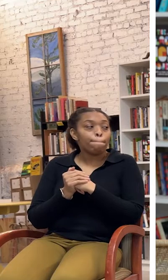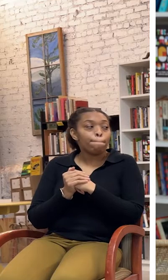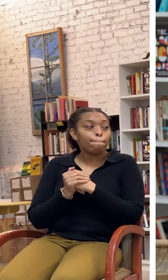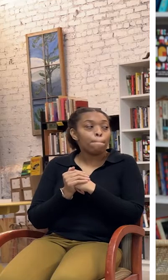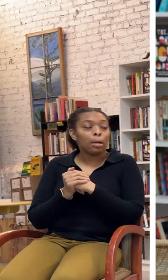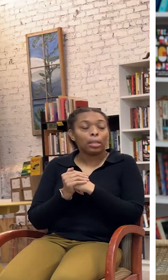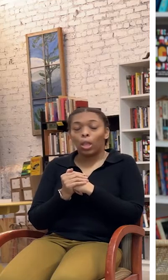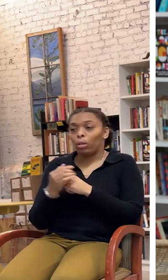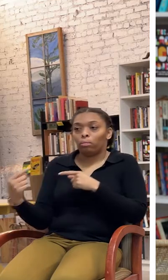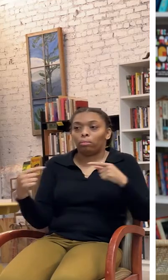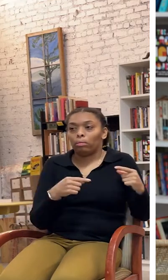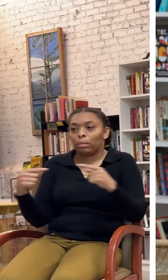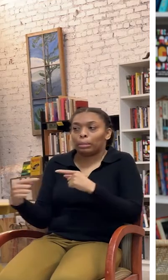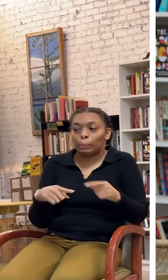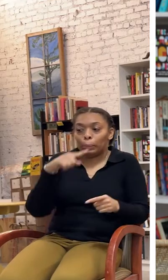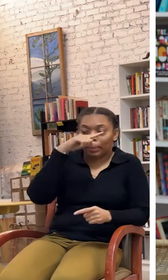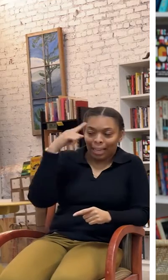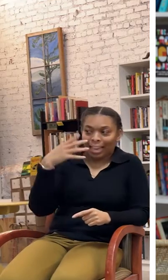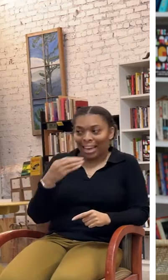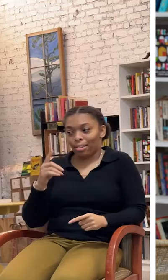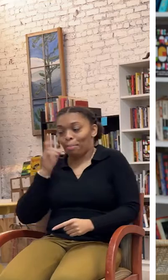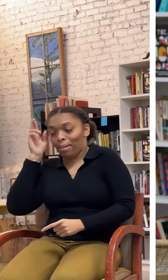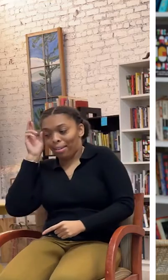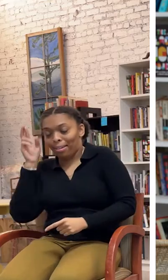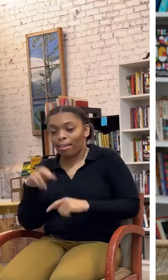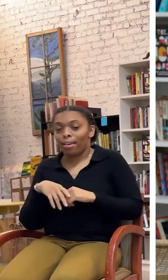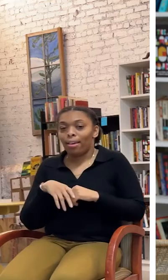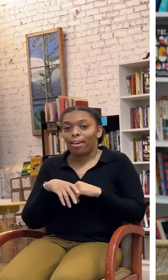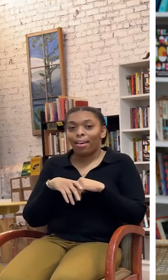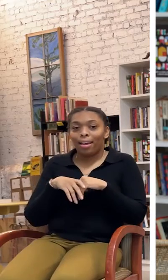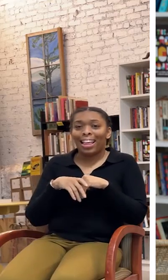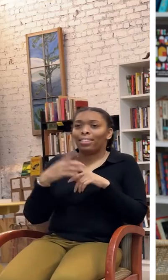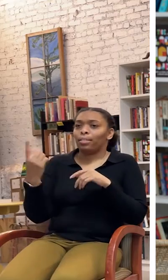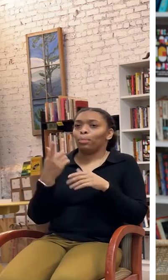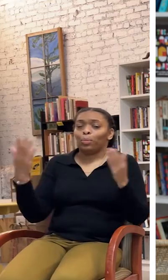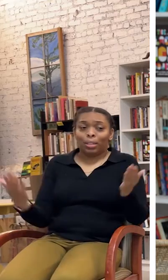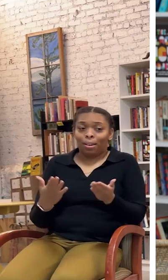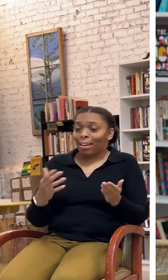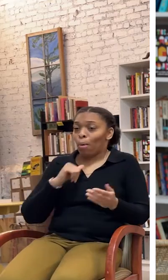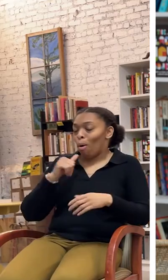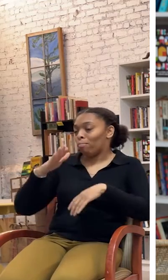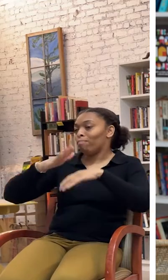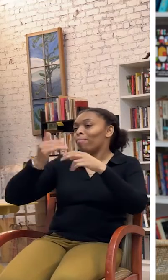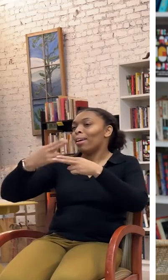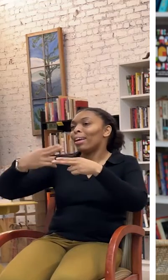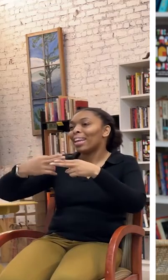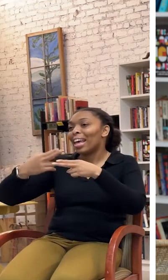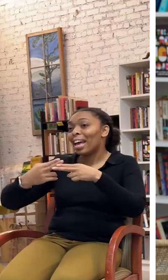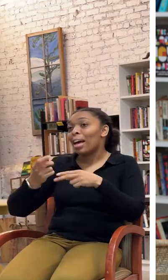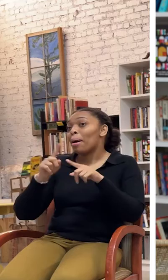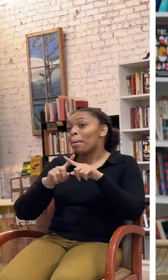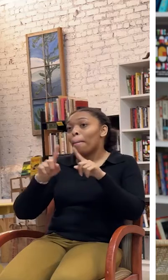contention between being Black and being Dominican. And there's somebody in the room, I'm not going to shout her out, because she's